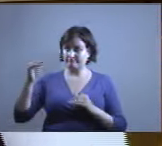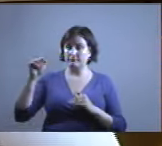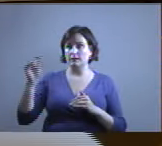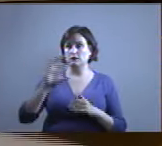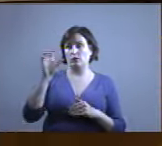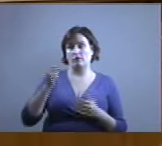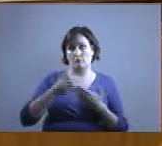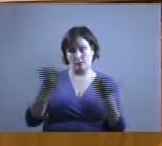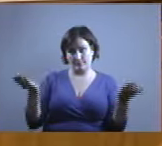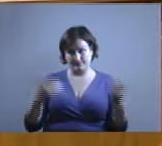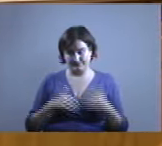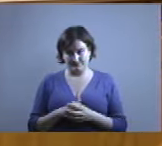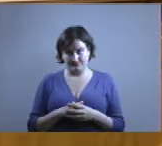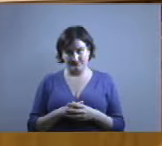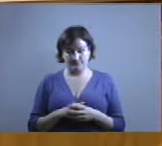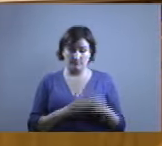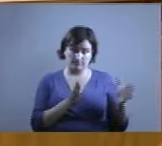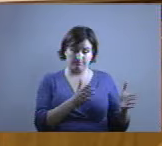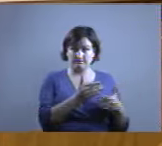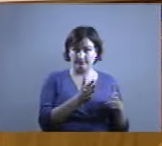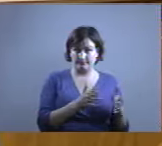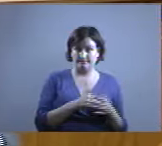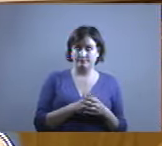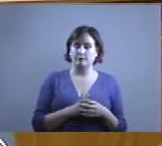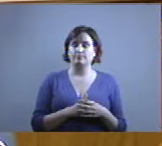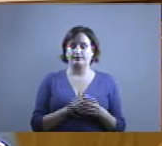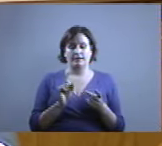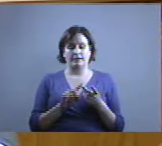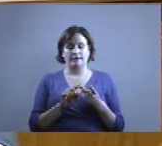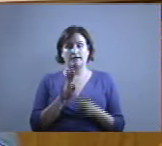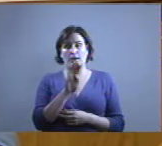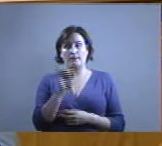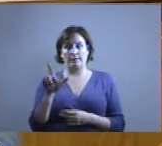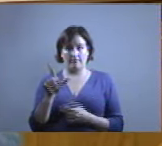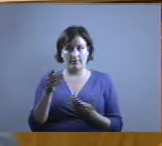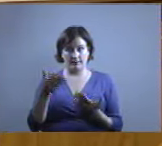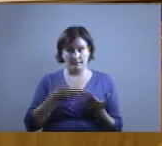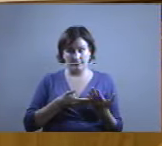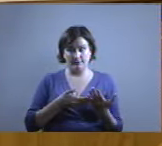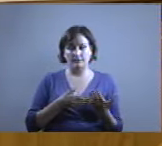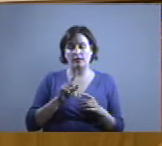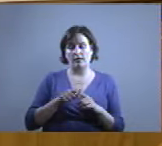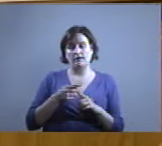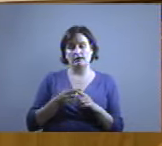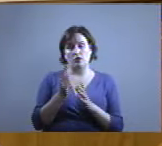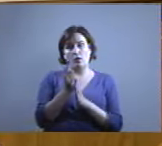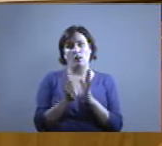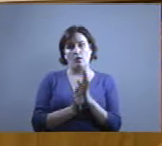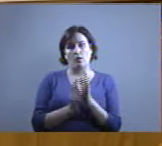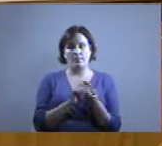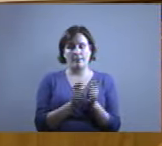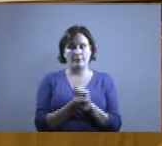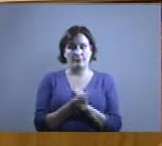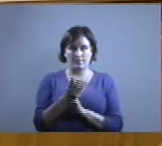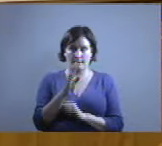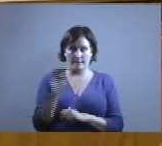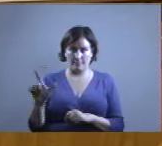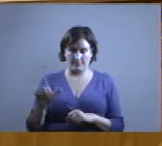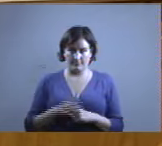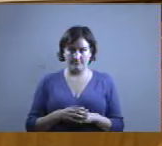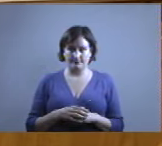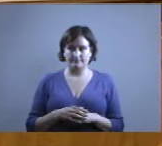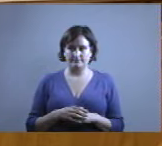Africa. Let me move on to the next bill, which is the Taxation Laws Amendment Bill and the